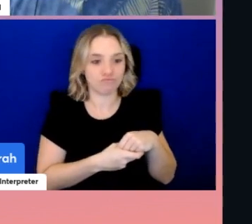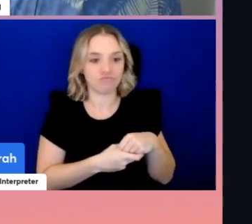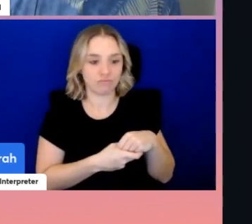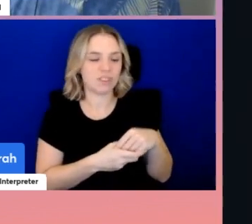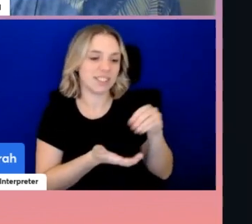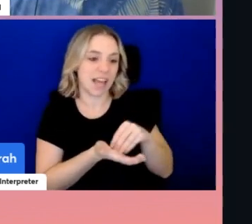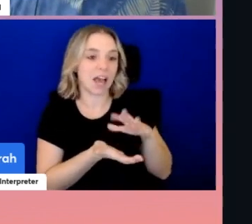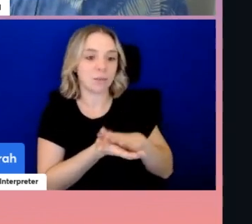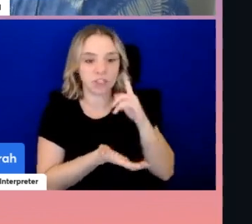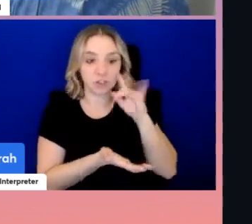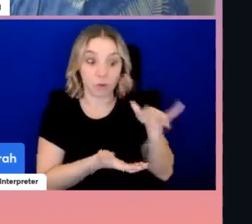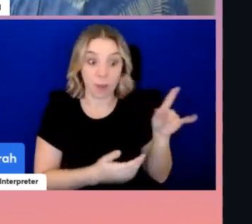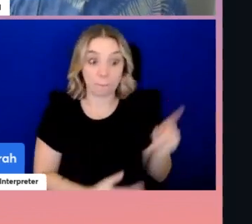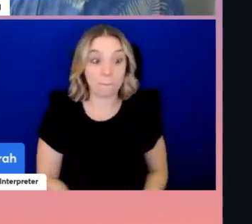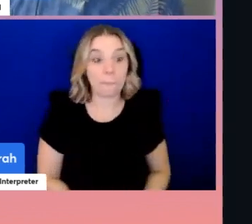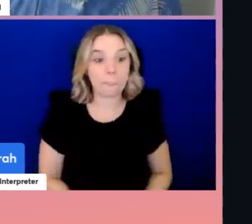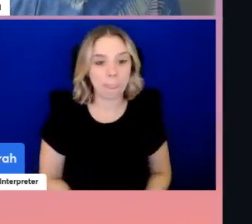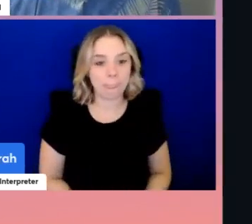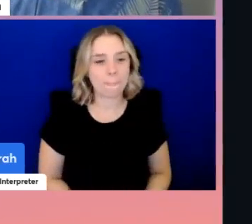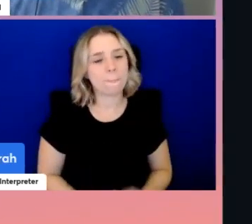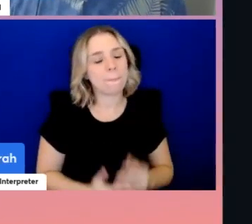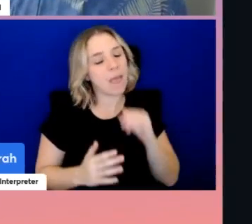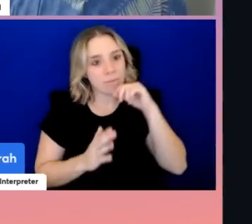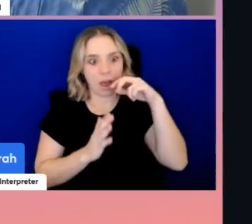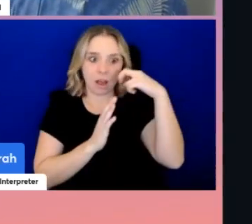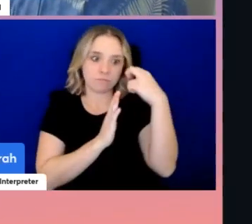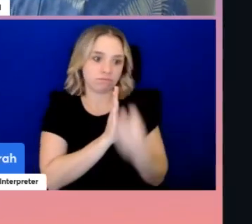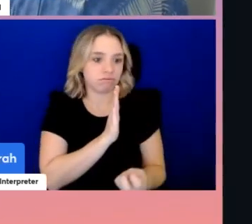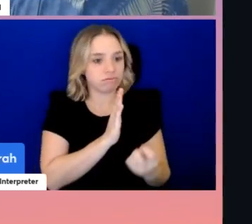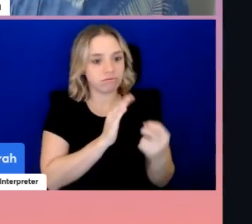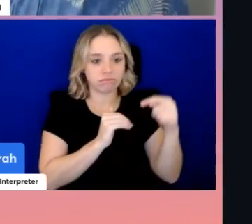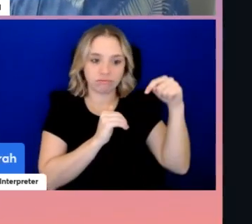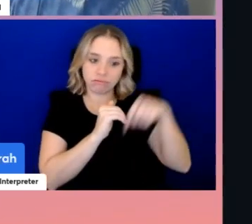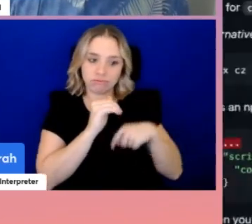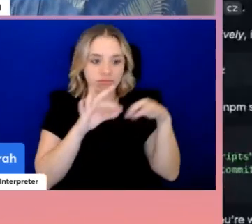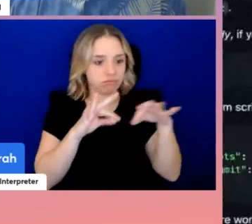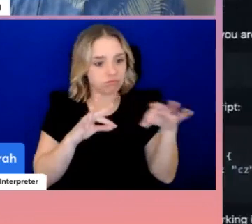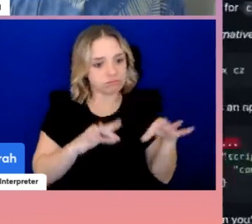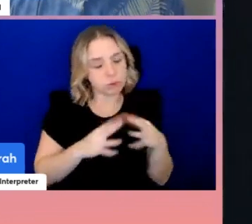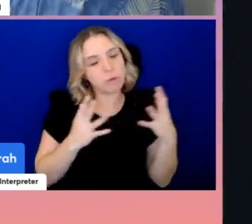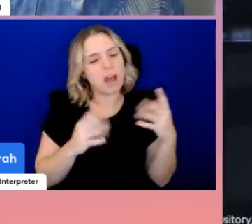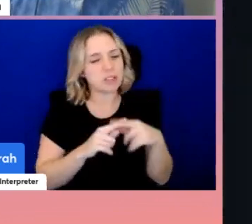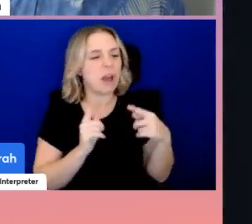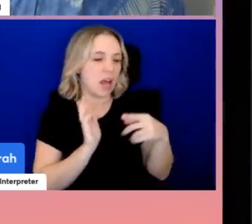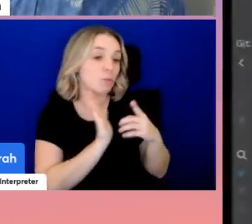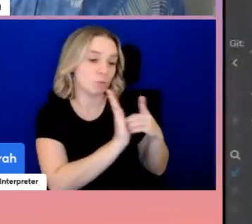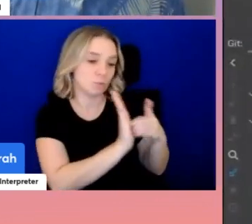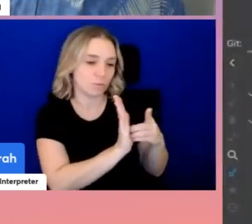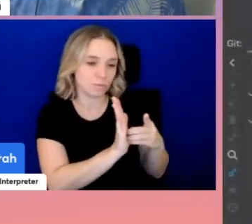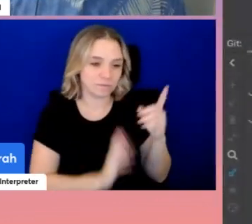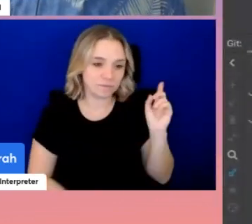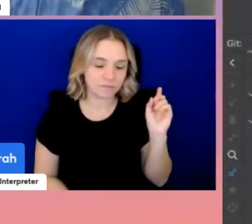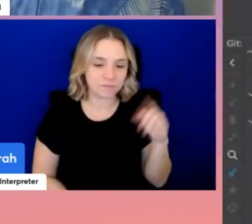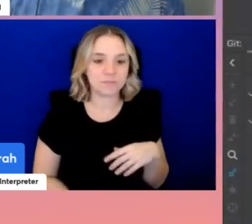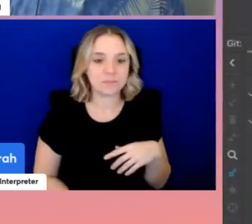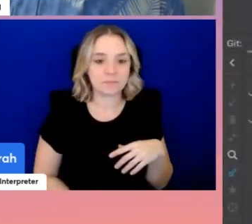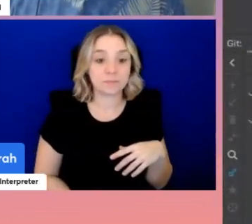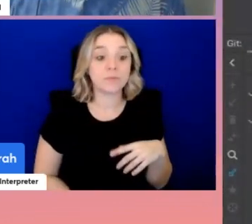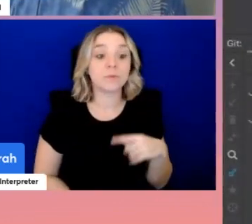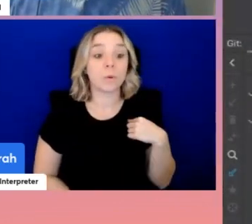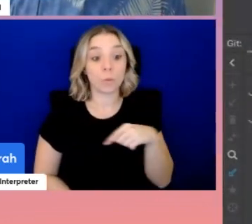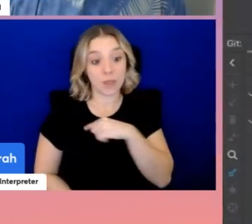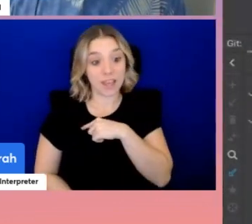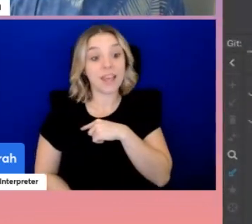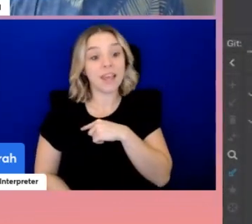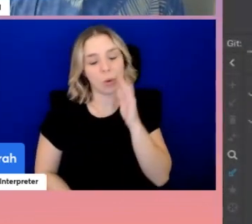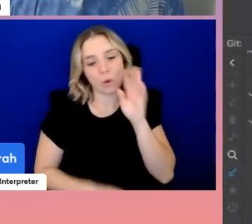them. And I won't dive into it too much, but we can just dive into it with the demo. So we are